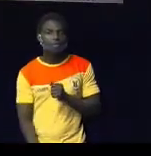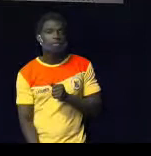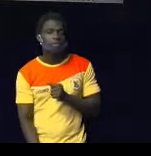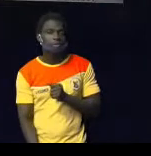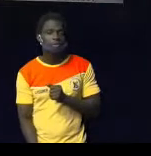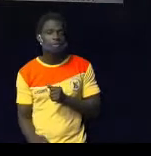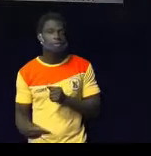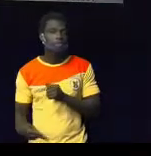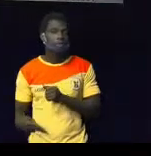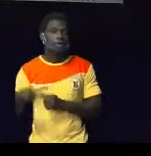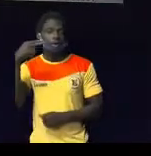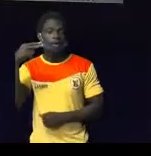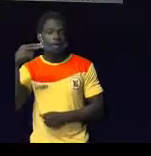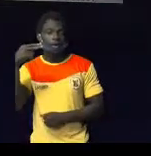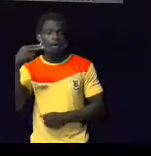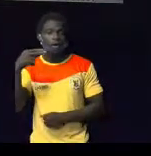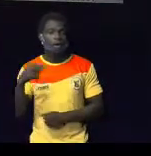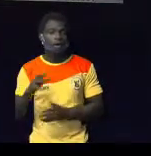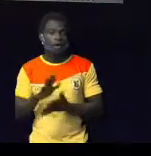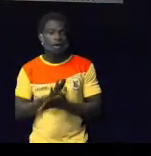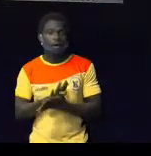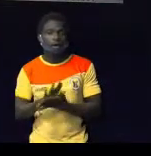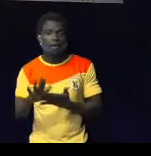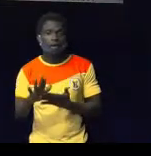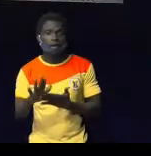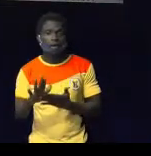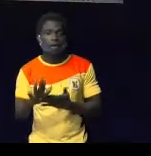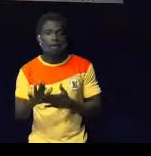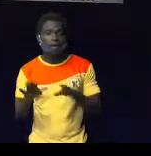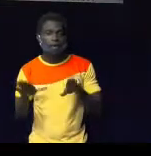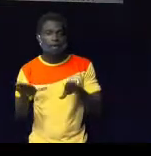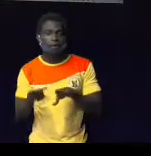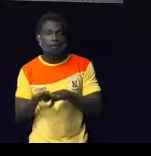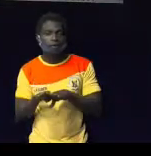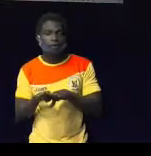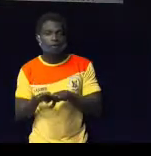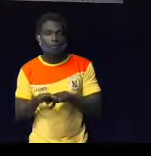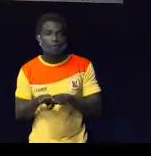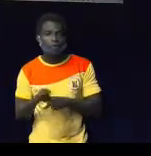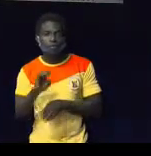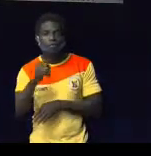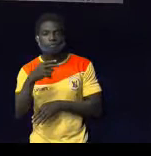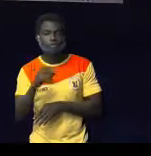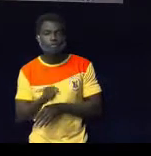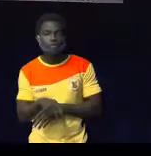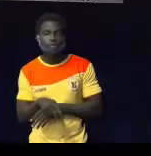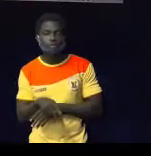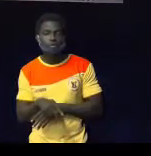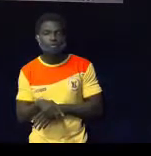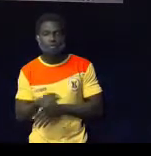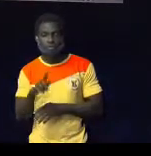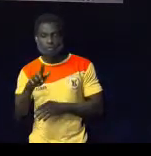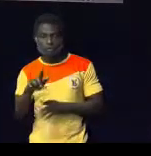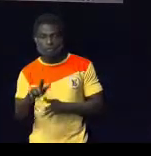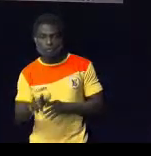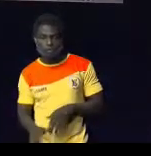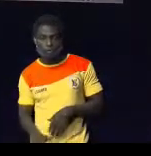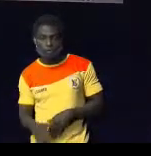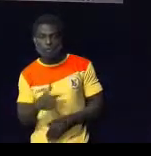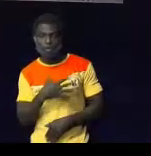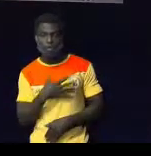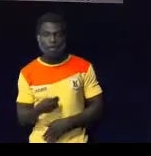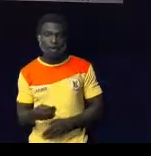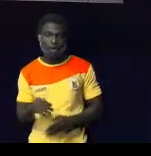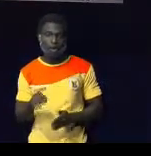deep, high, clean, close, sharp, low,